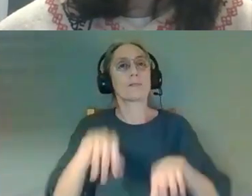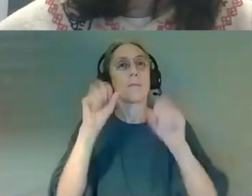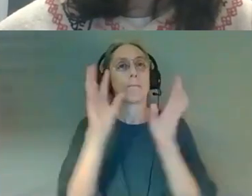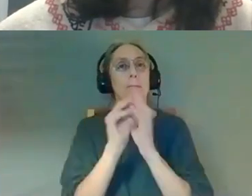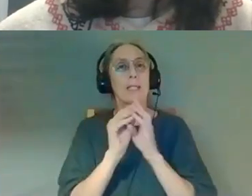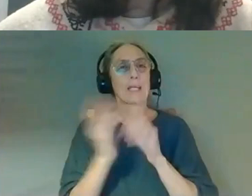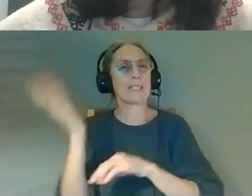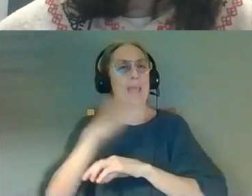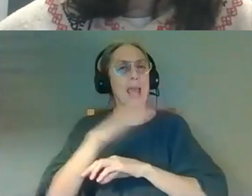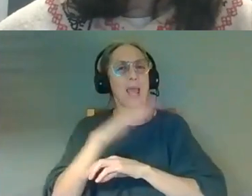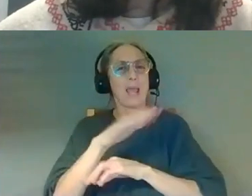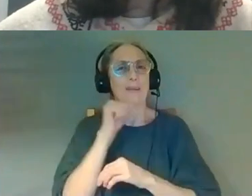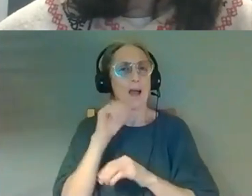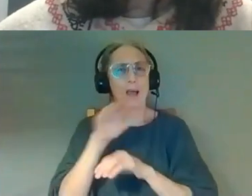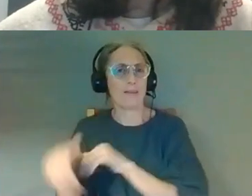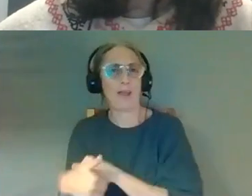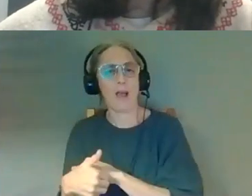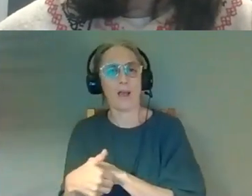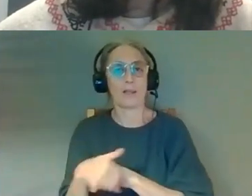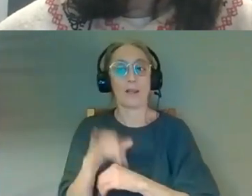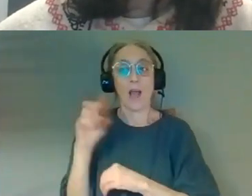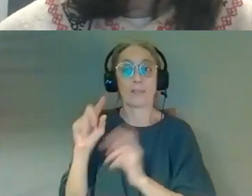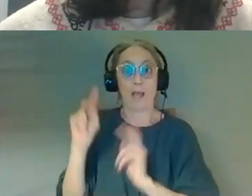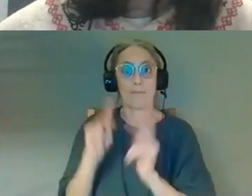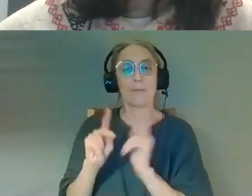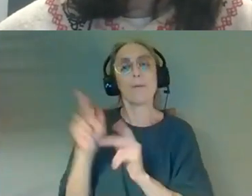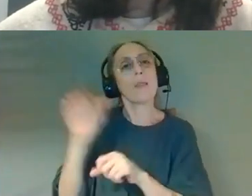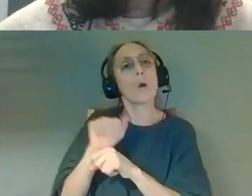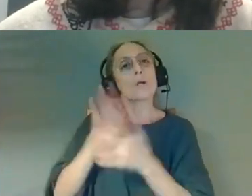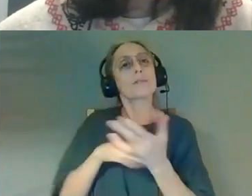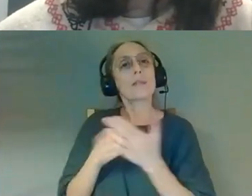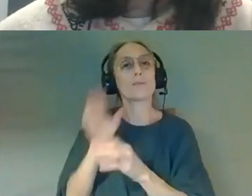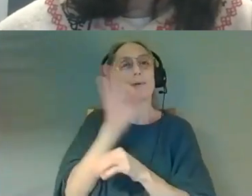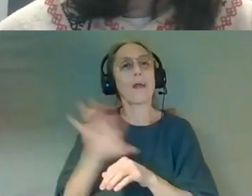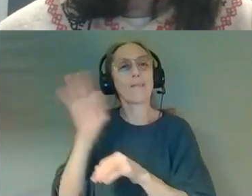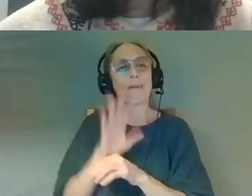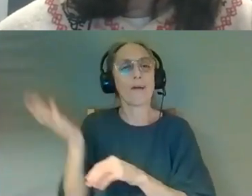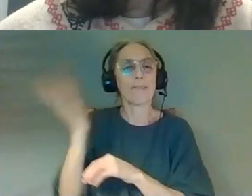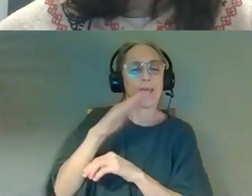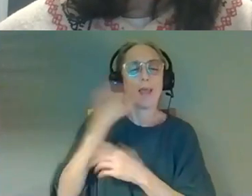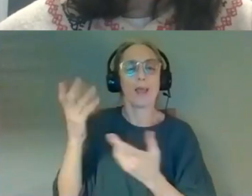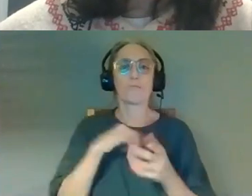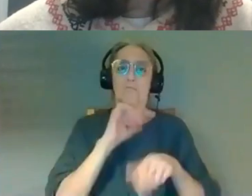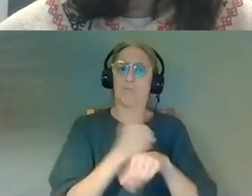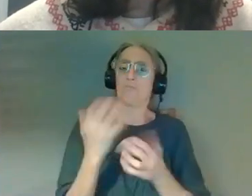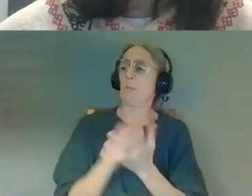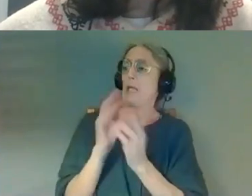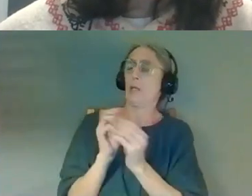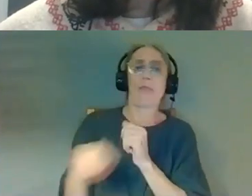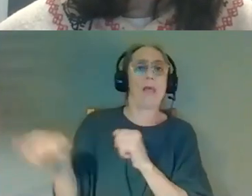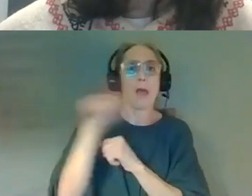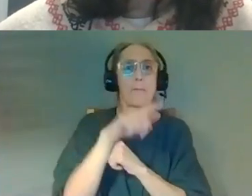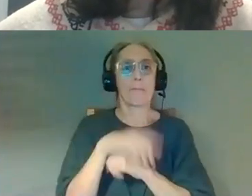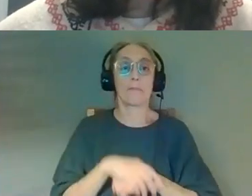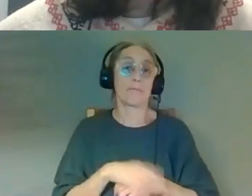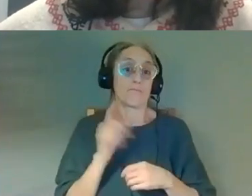IDOT folks, you know, they're working during the daytime, and so we just need to have a meeting, and all you need to do beforehand, we need to plan it. You